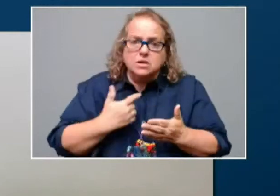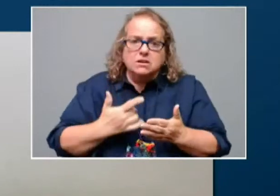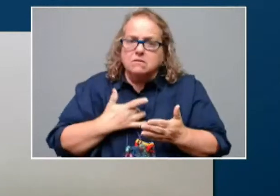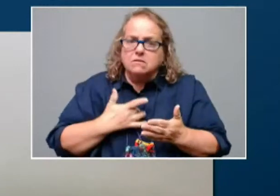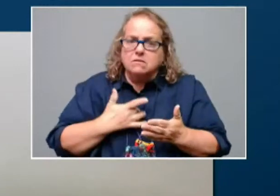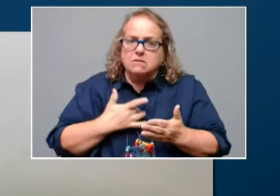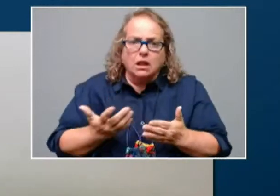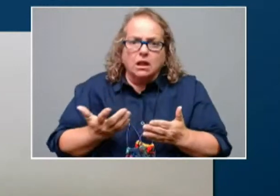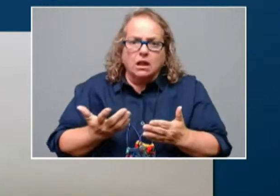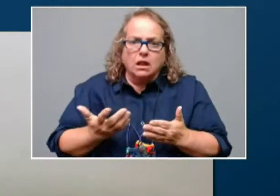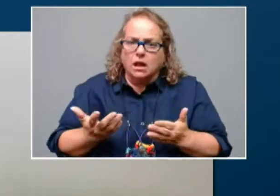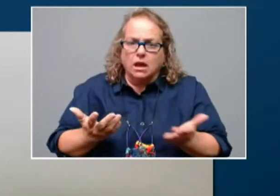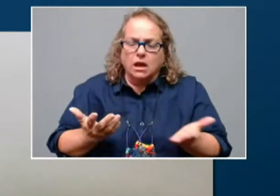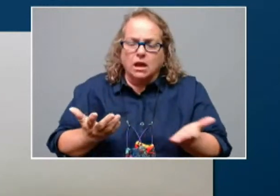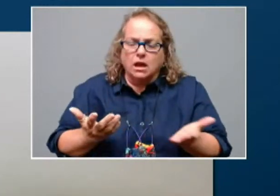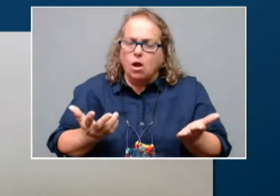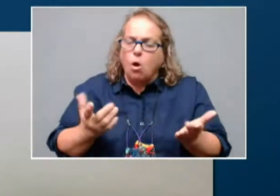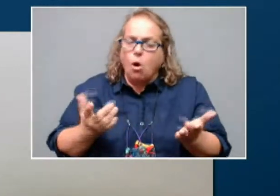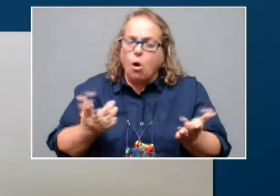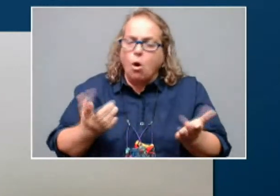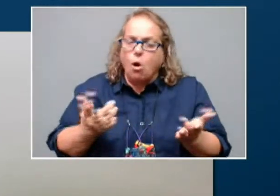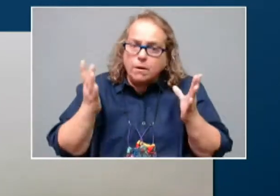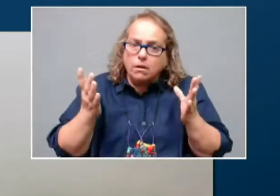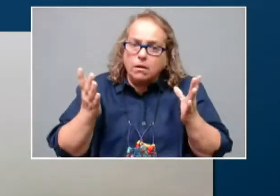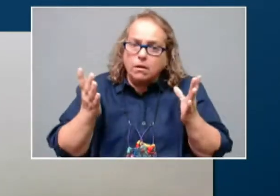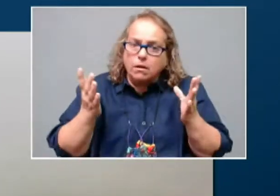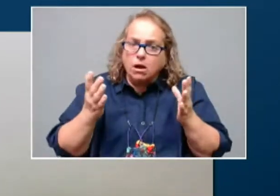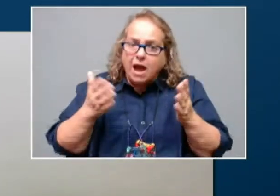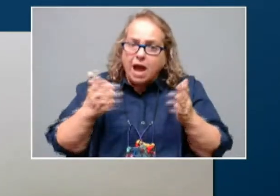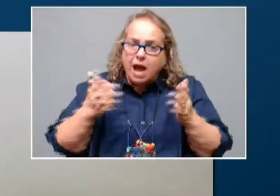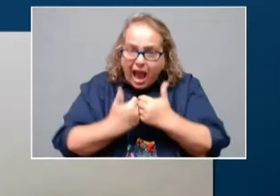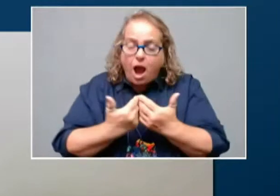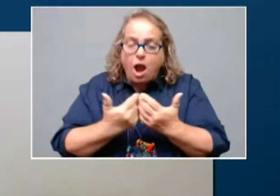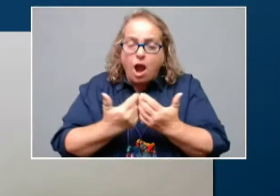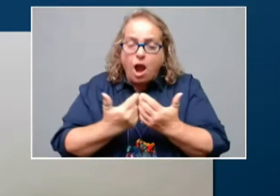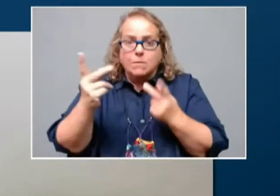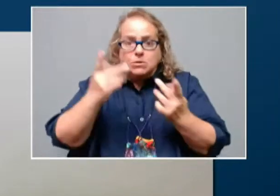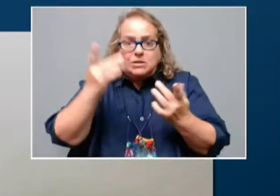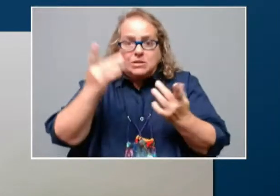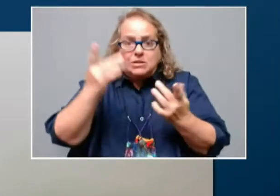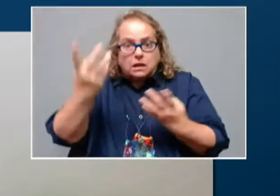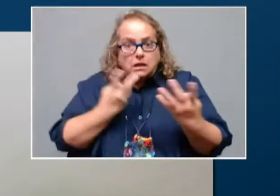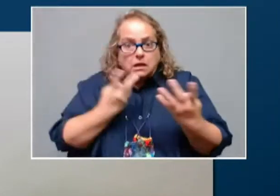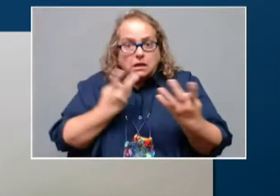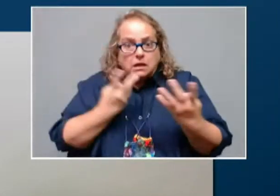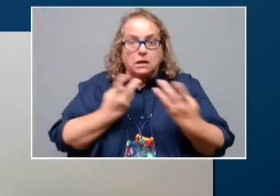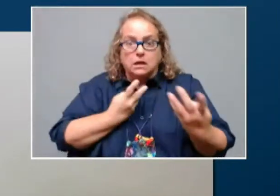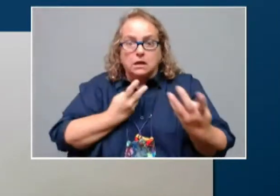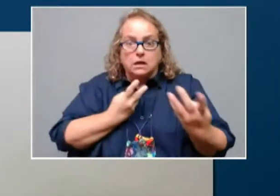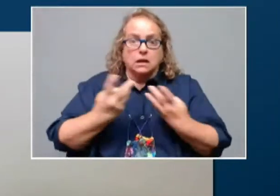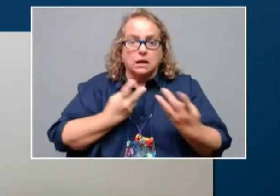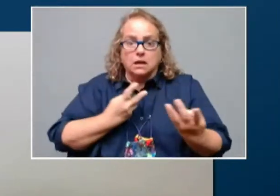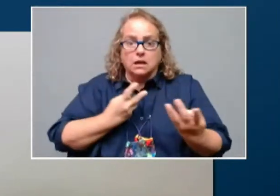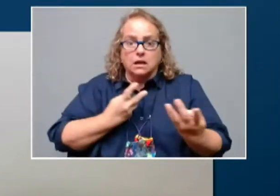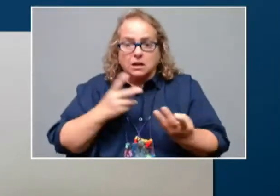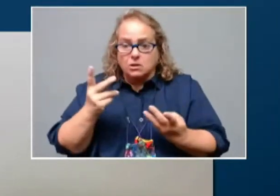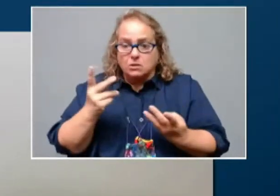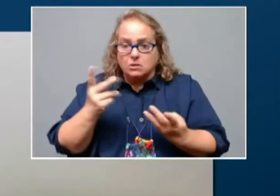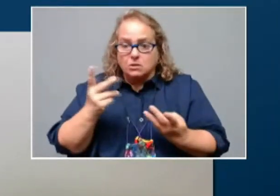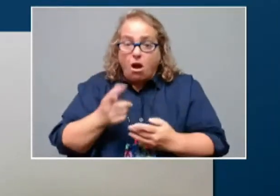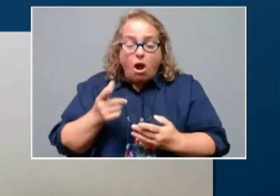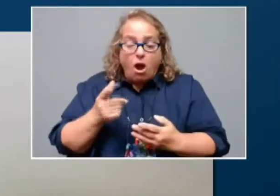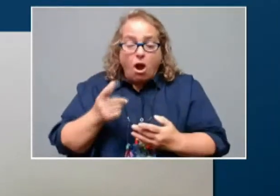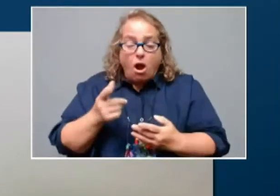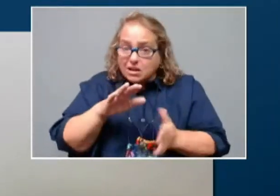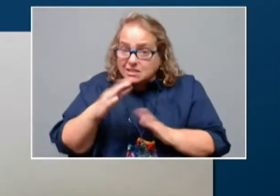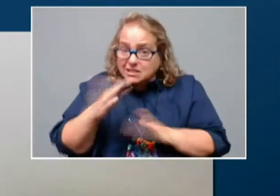it's been pretty horrible with the way it's just come on. And unfortunately, people are passing away from this quickly.